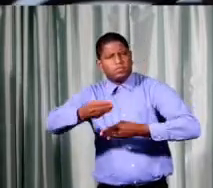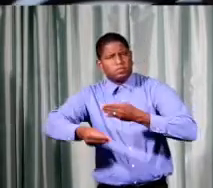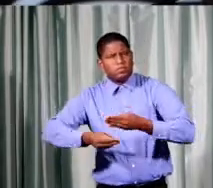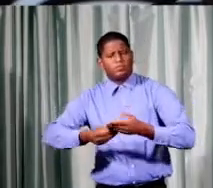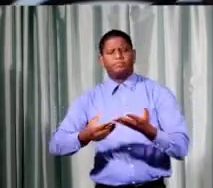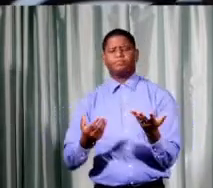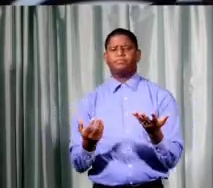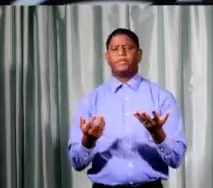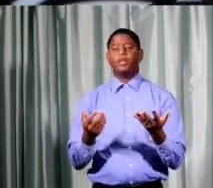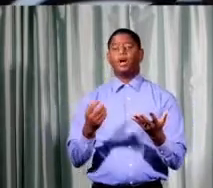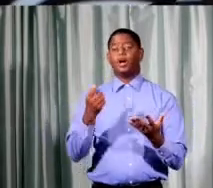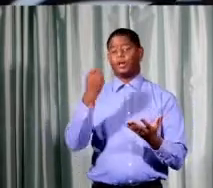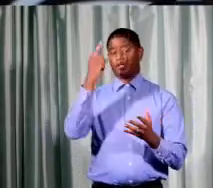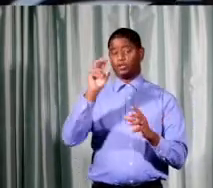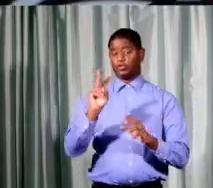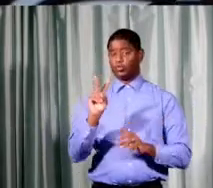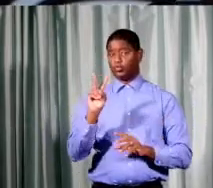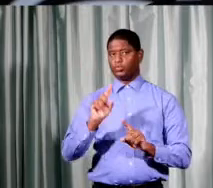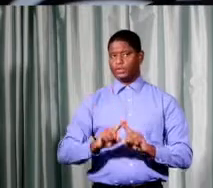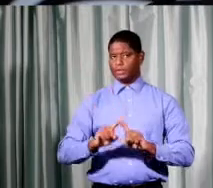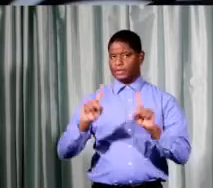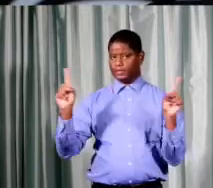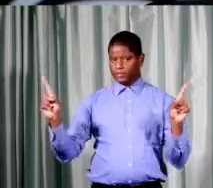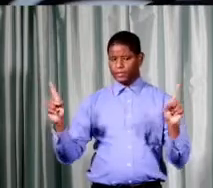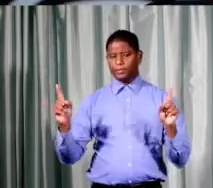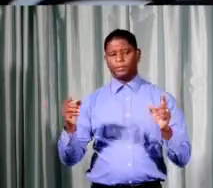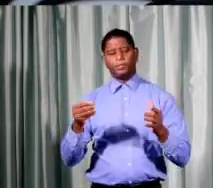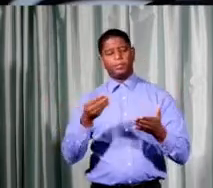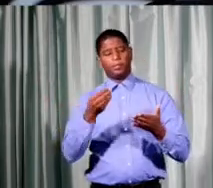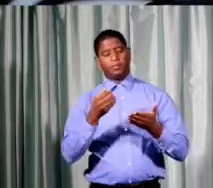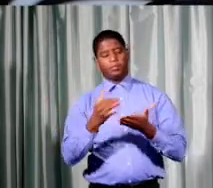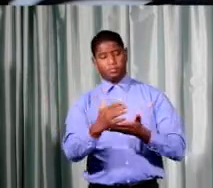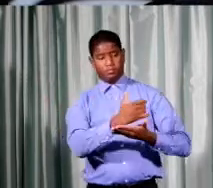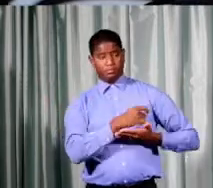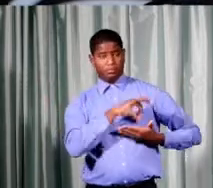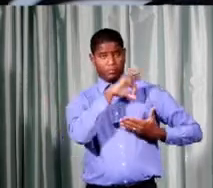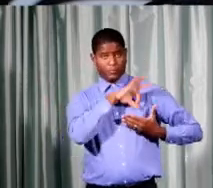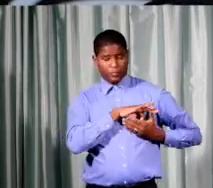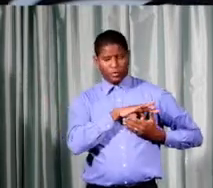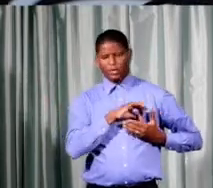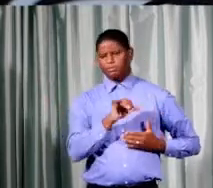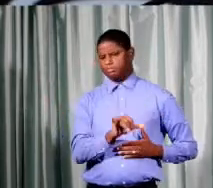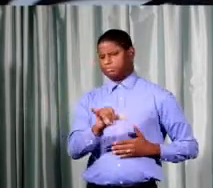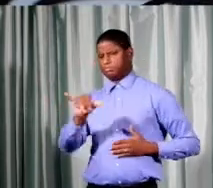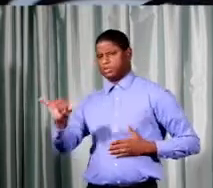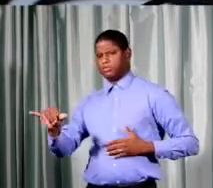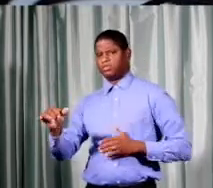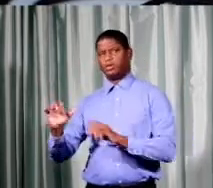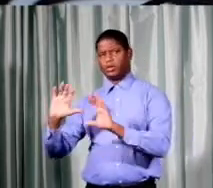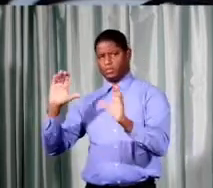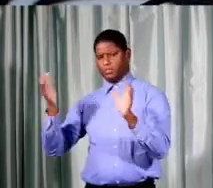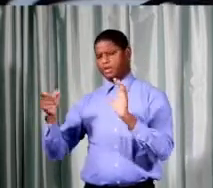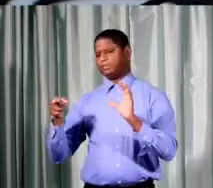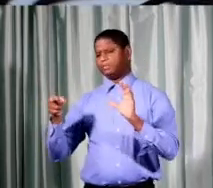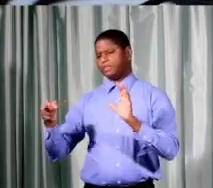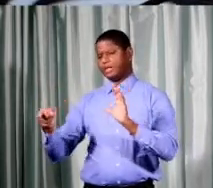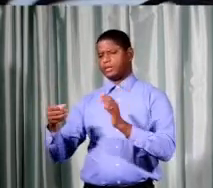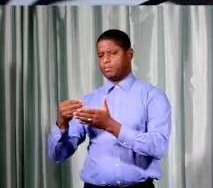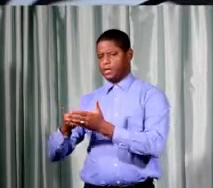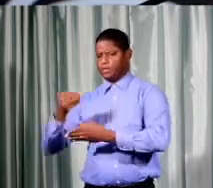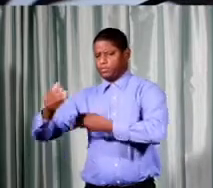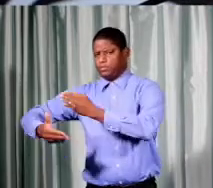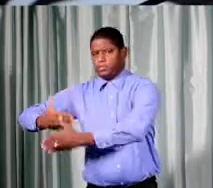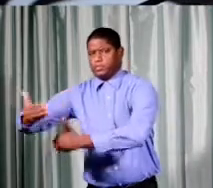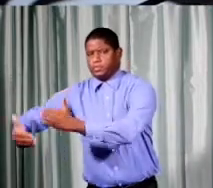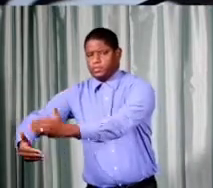confuse you, the difference between profit and cash flow. We get into those pesky financial statements so you understand